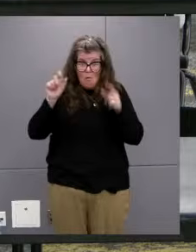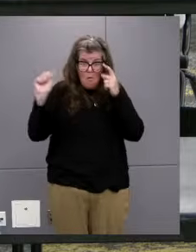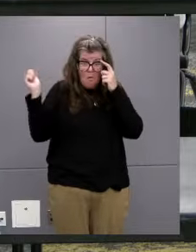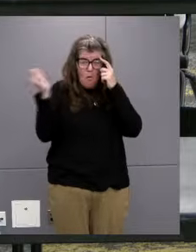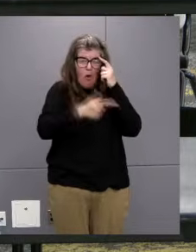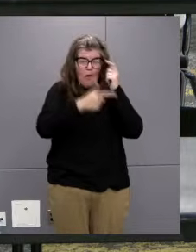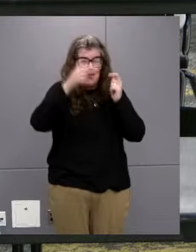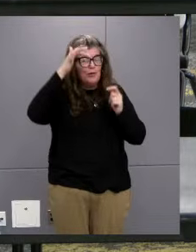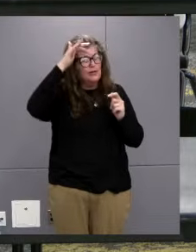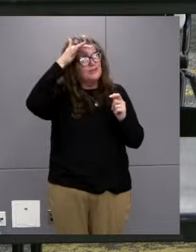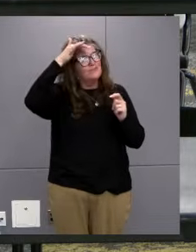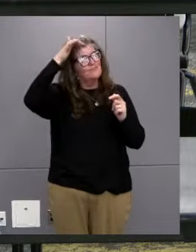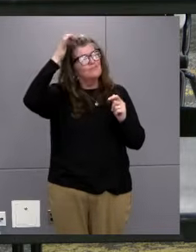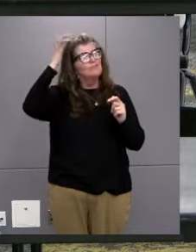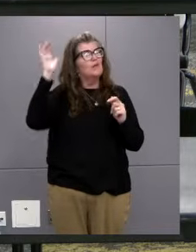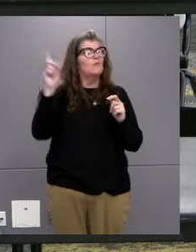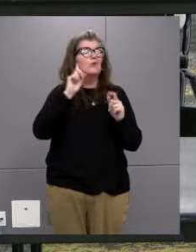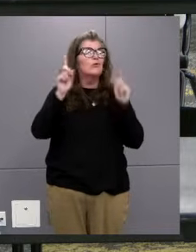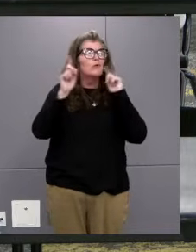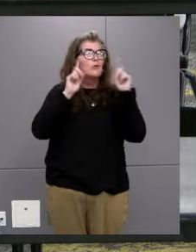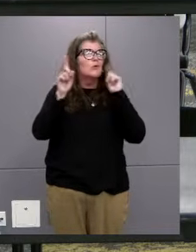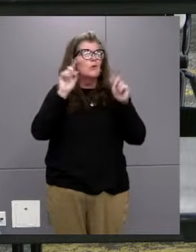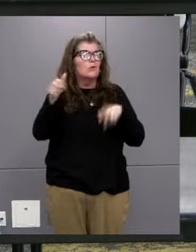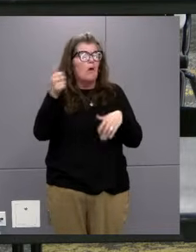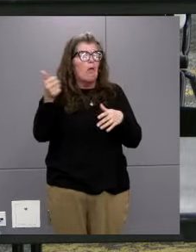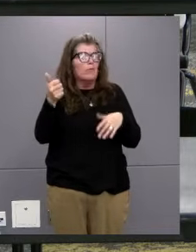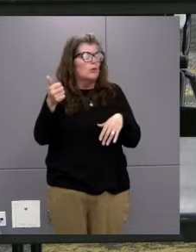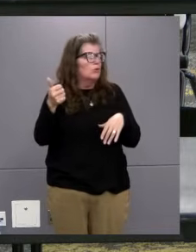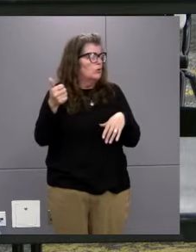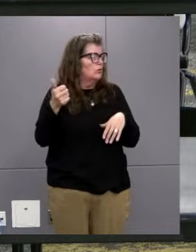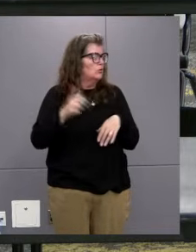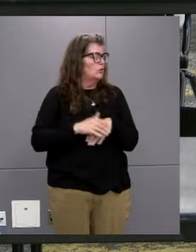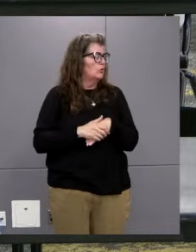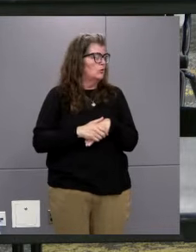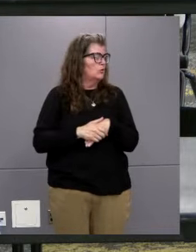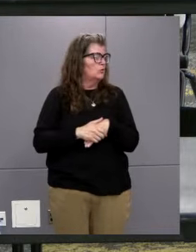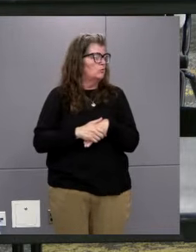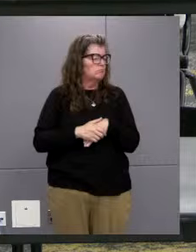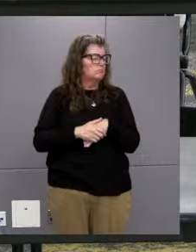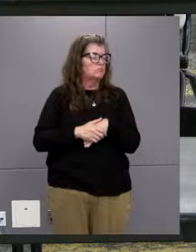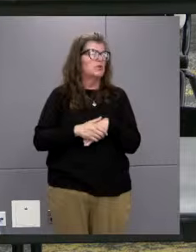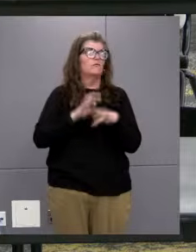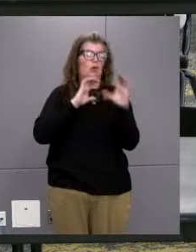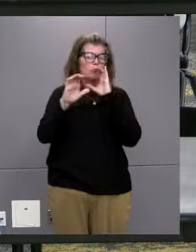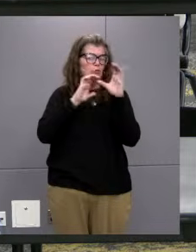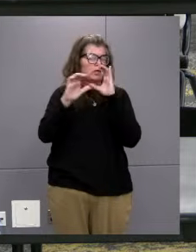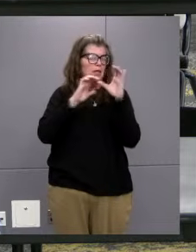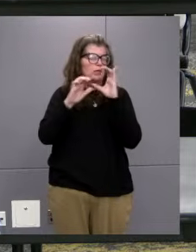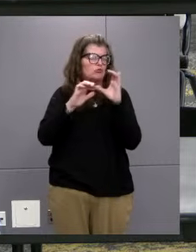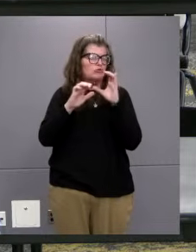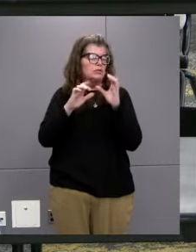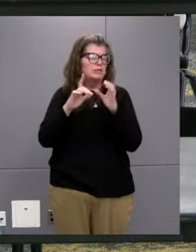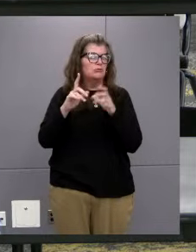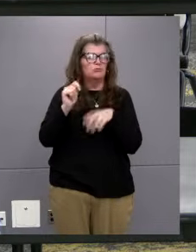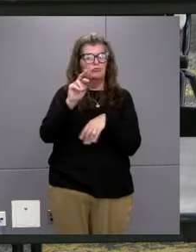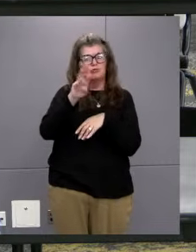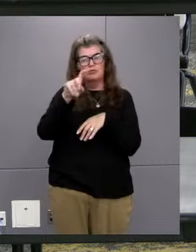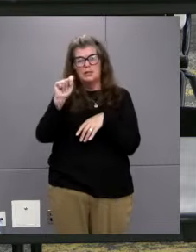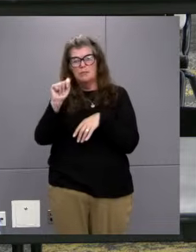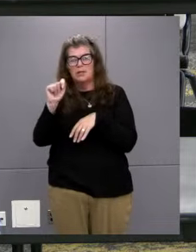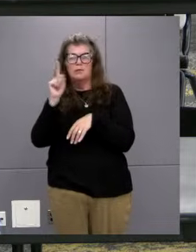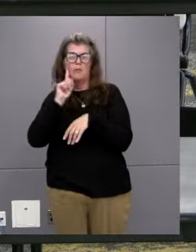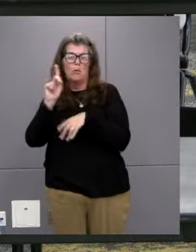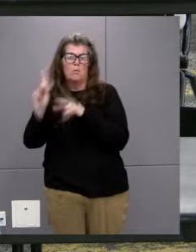heard other things related to just how the treatment of certain staff or students or